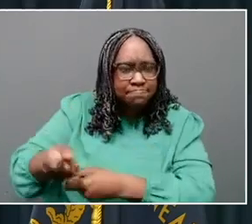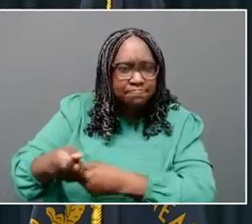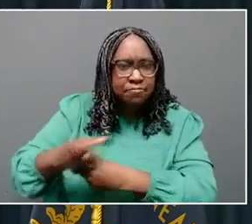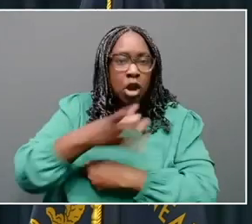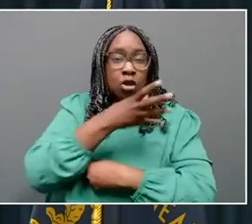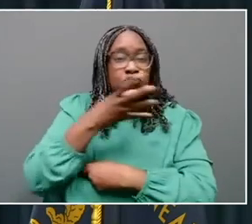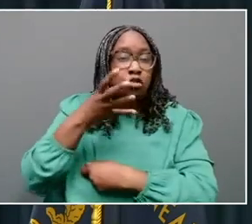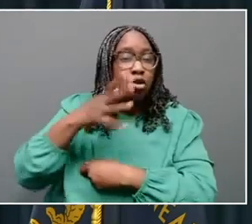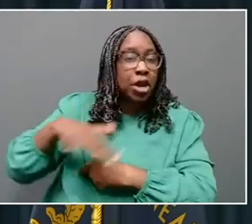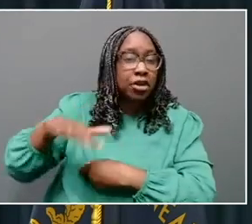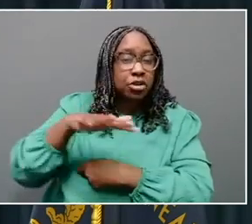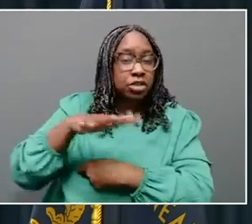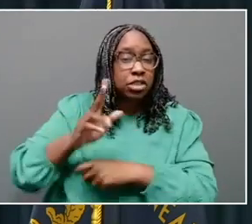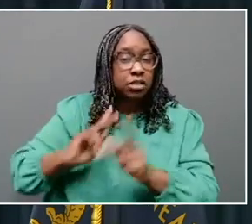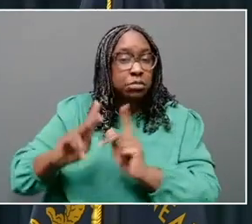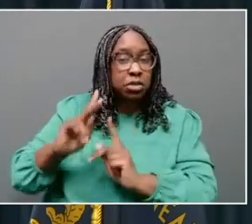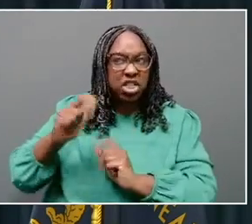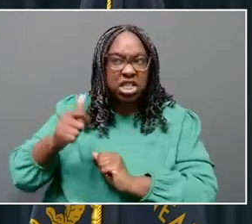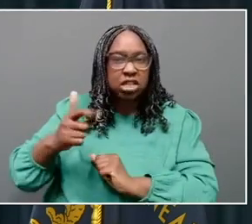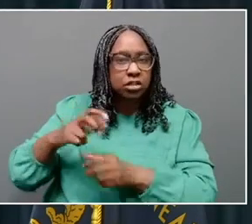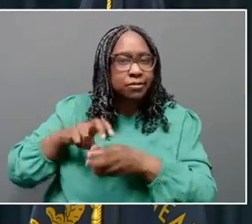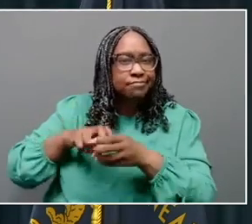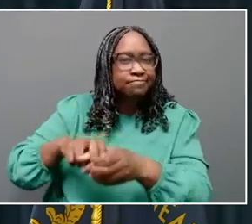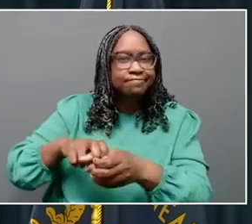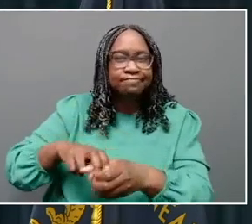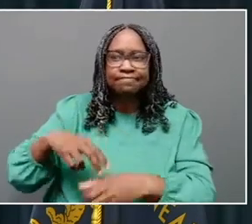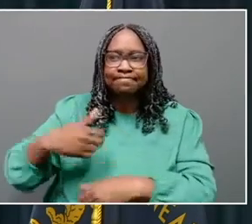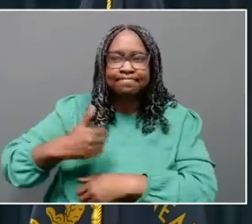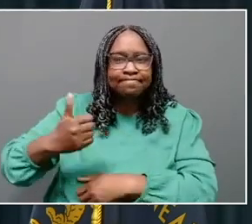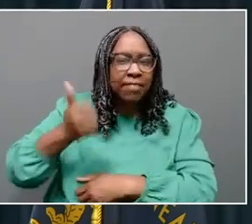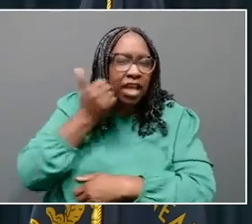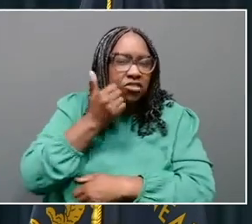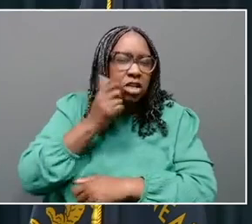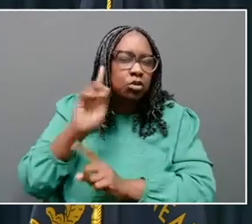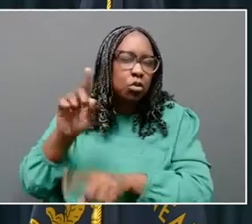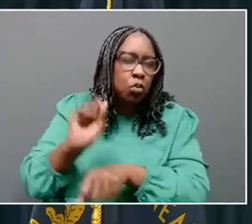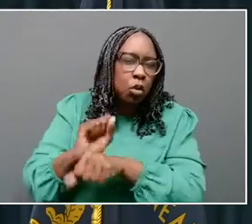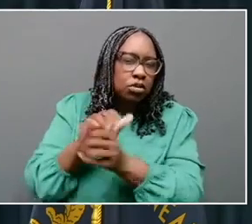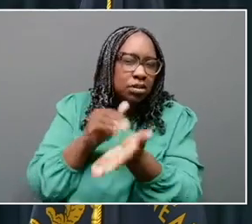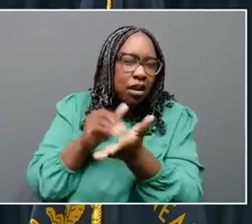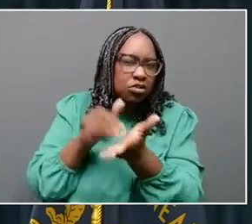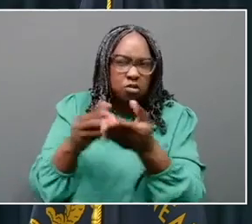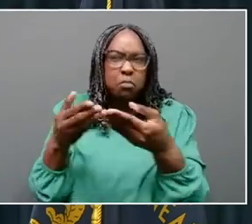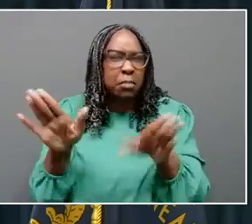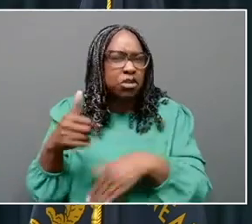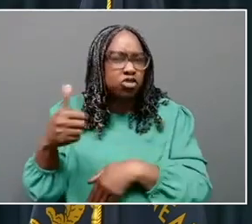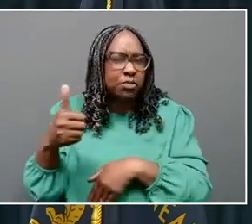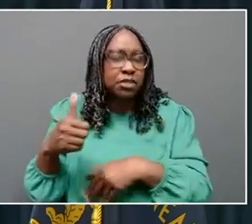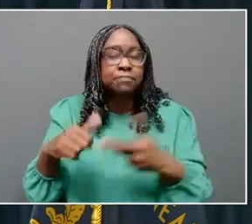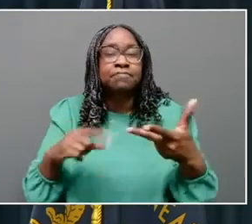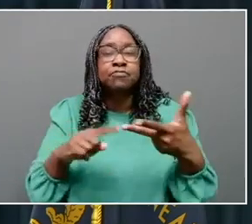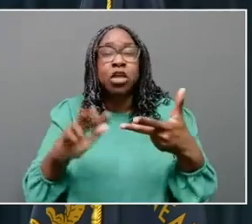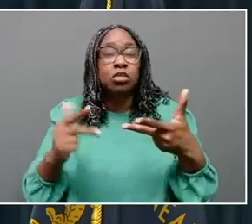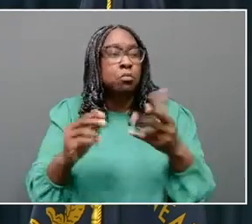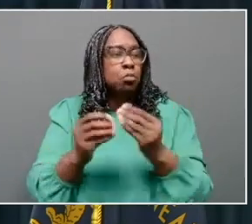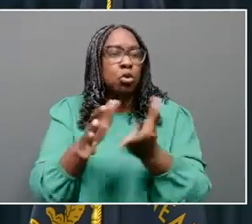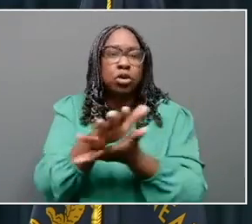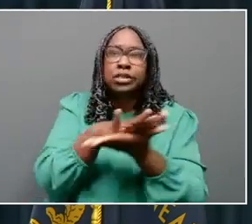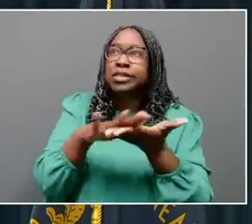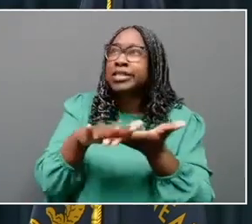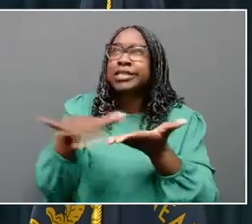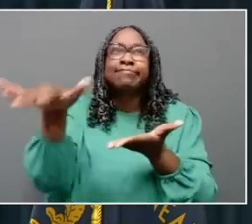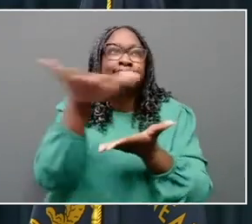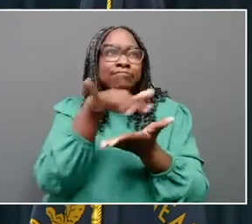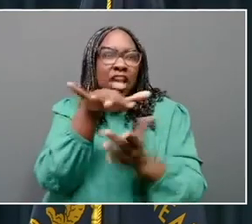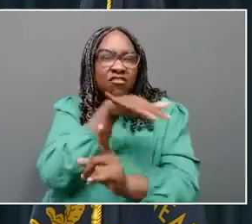who depend on them every day to get to work or to get to a doctor. And third, it's going to promote a cleaner environment. The funding comes